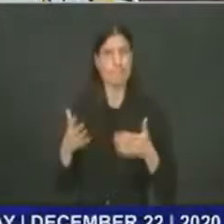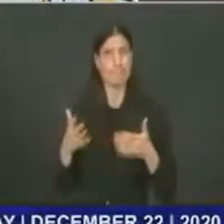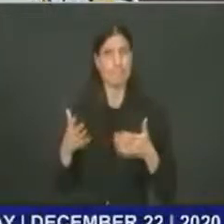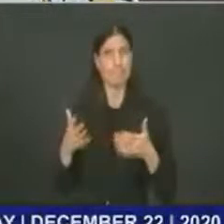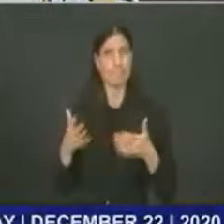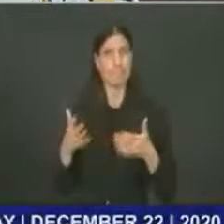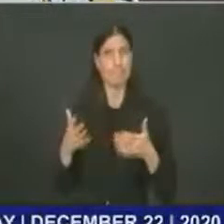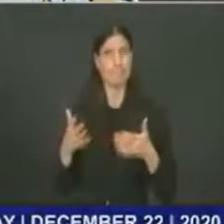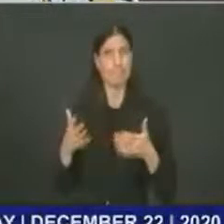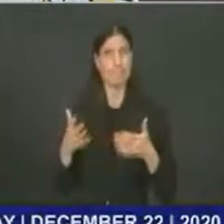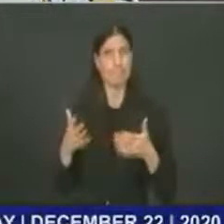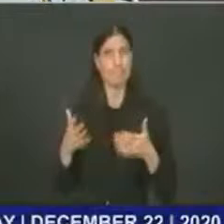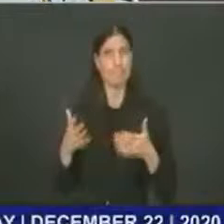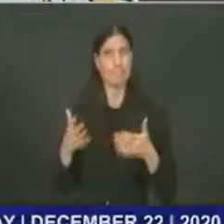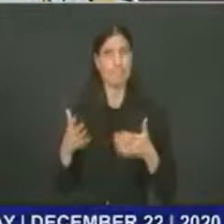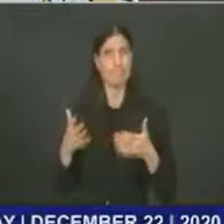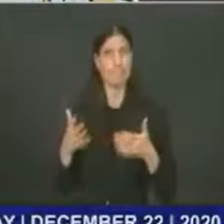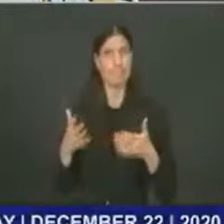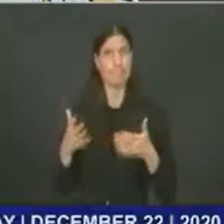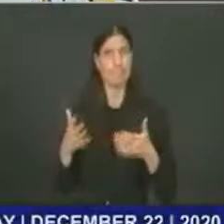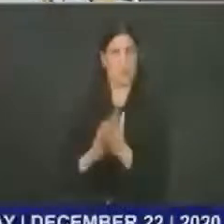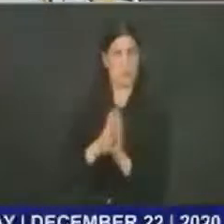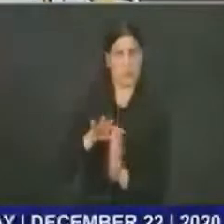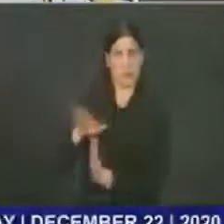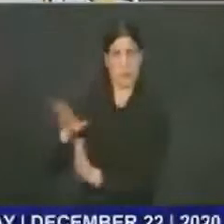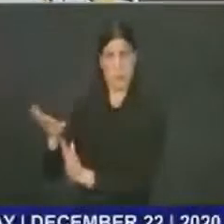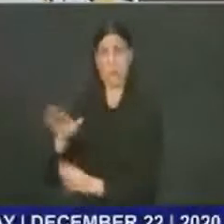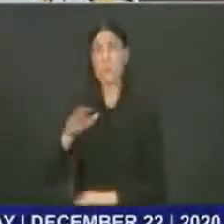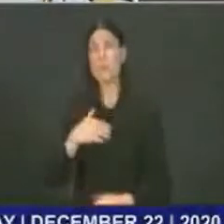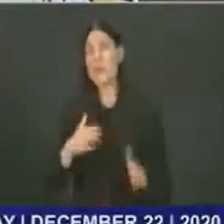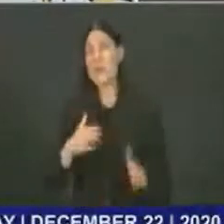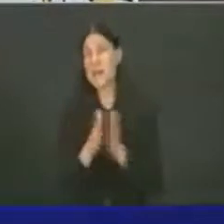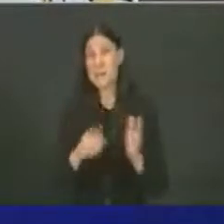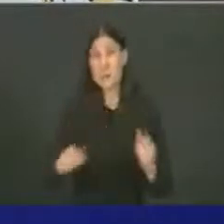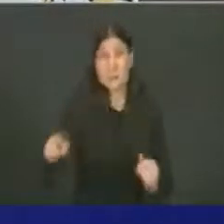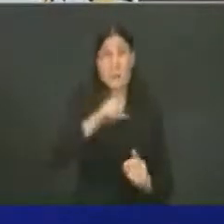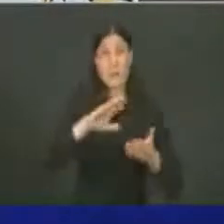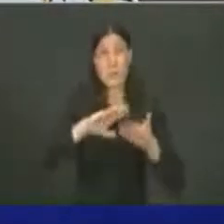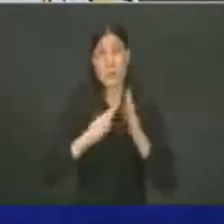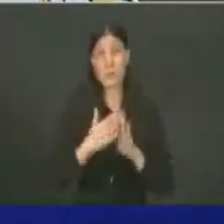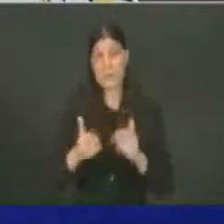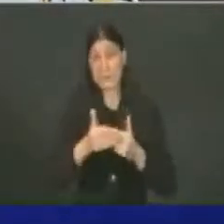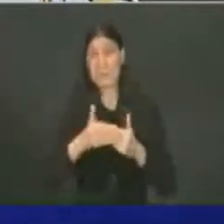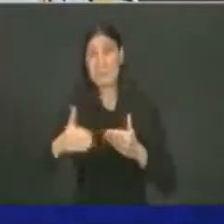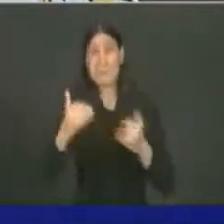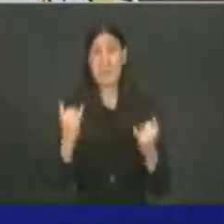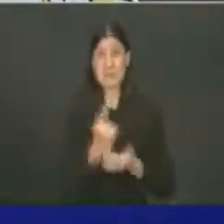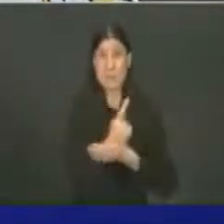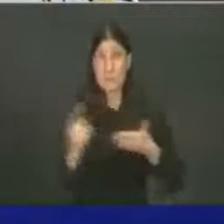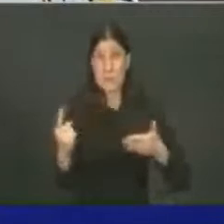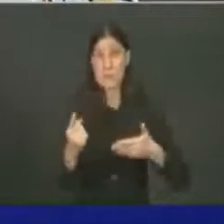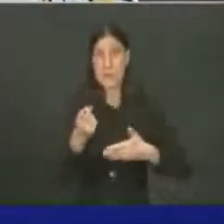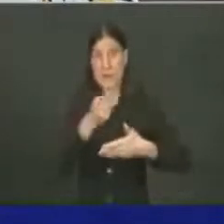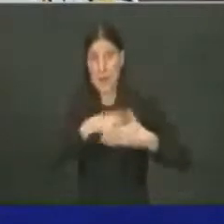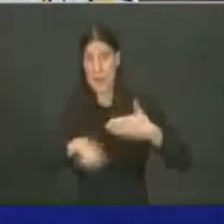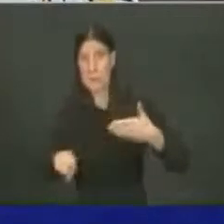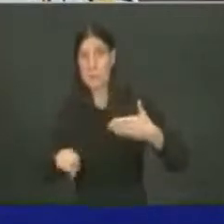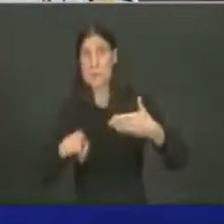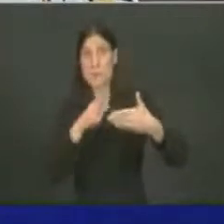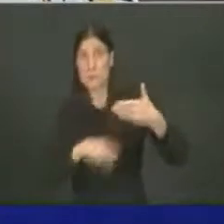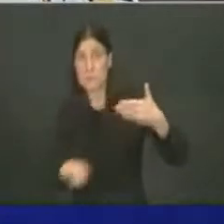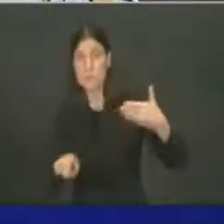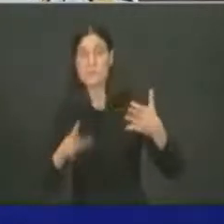over the next few weeks, we just need everyone to be careful. We cannot just flip the switch and go back to life as usual. Again, it's a slow